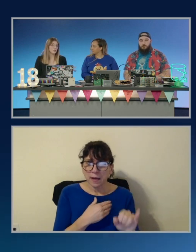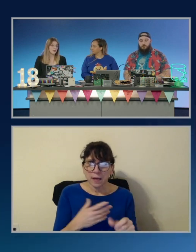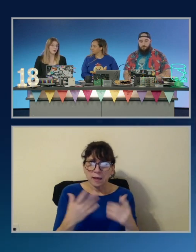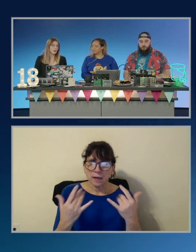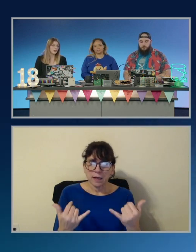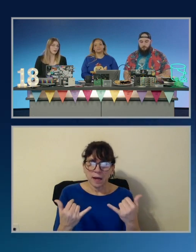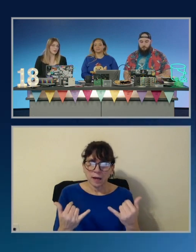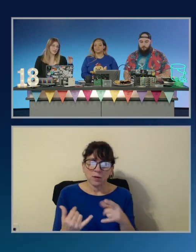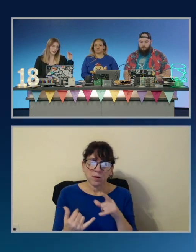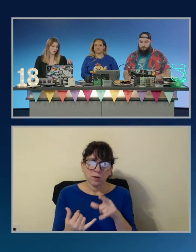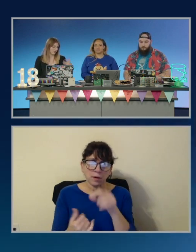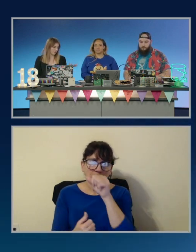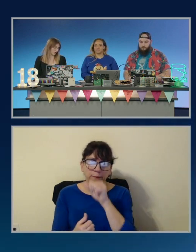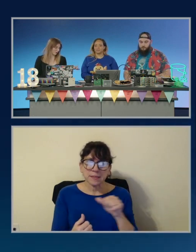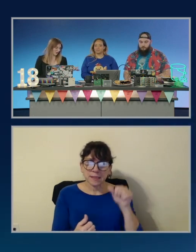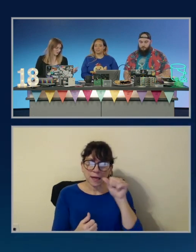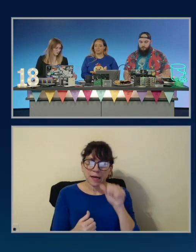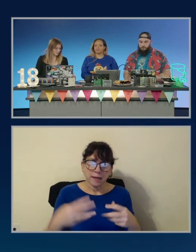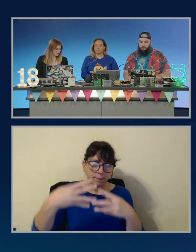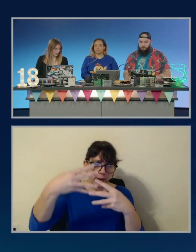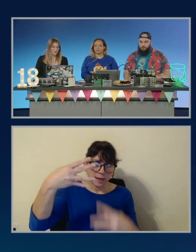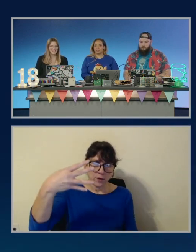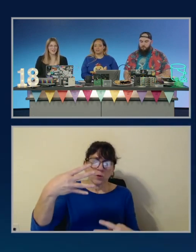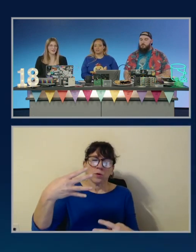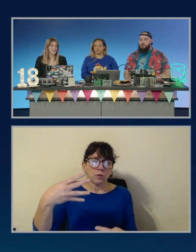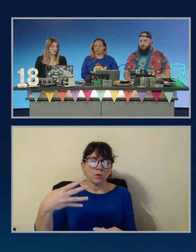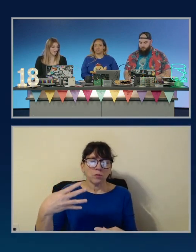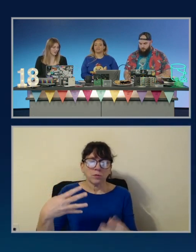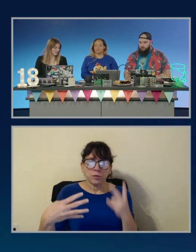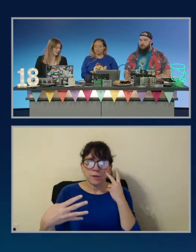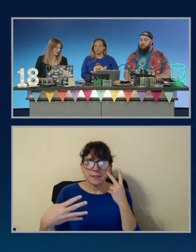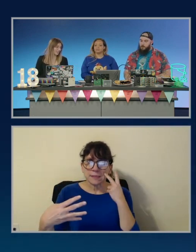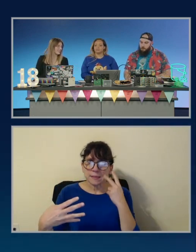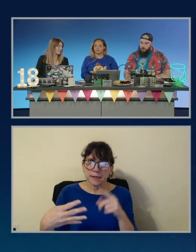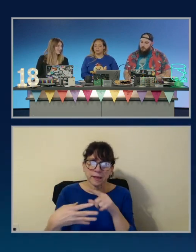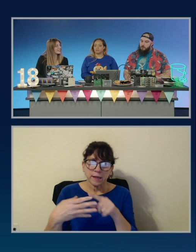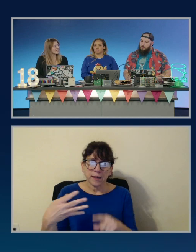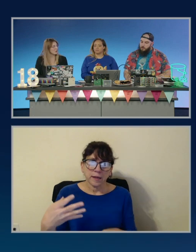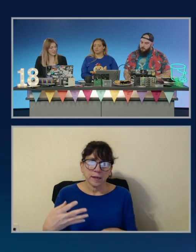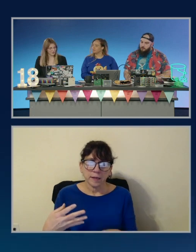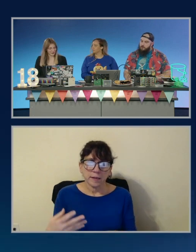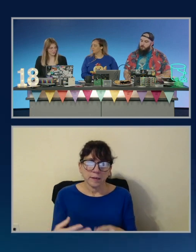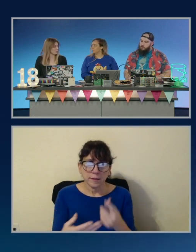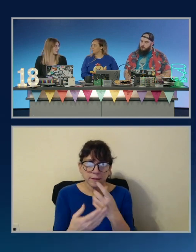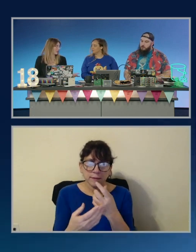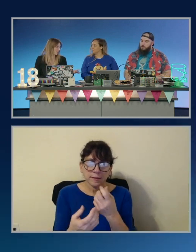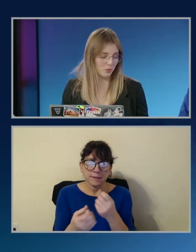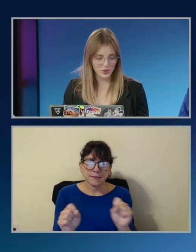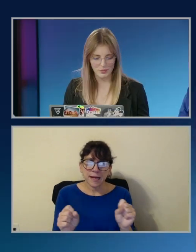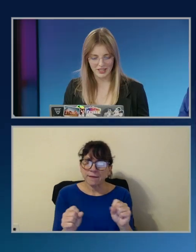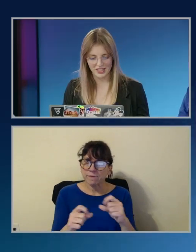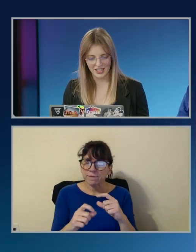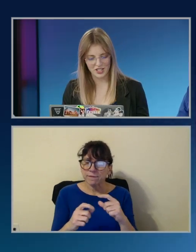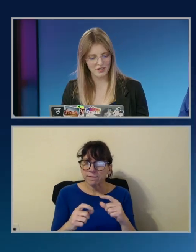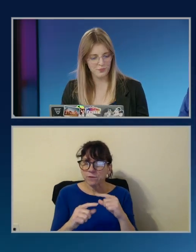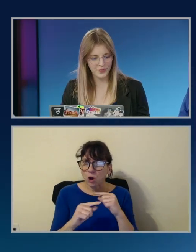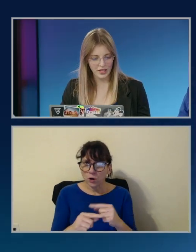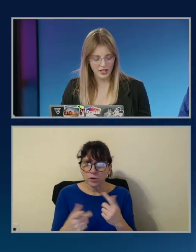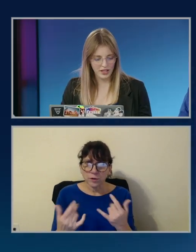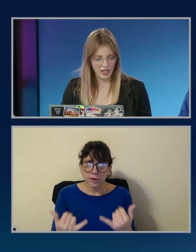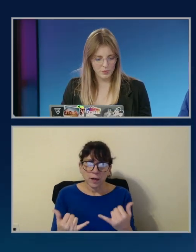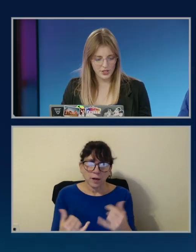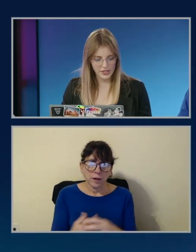the Amazon Bedrock menu, you can see I've got a drop-down segment here for safeguards, and there is another thing that we haven't explored, the watermark detection.